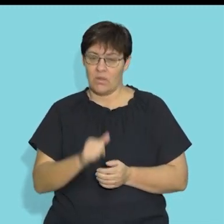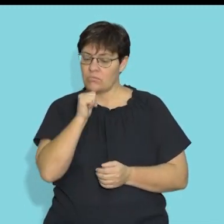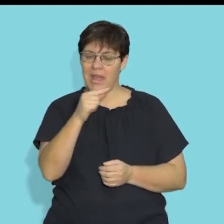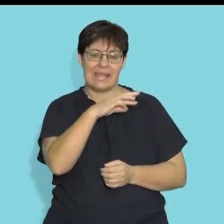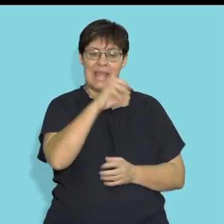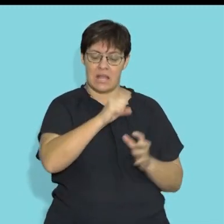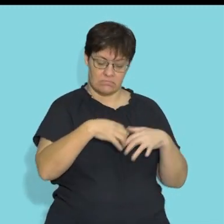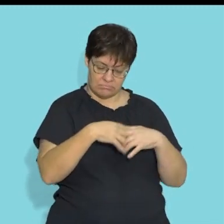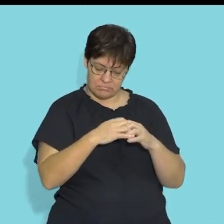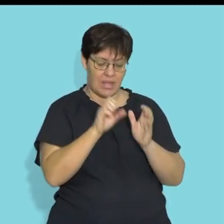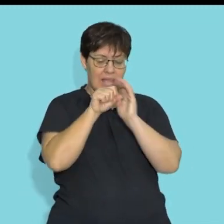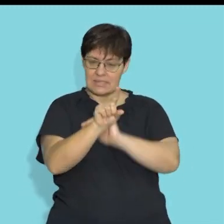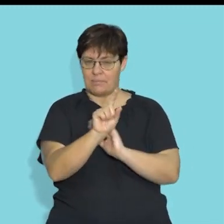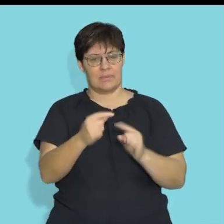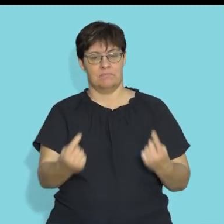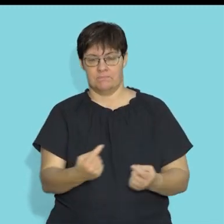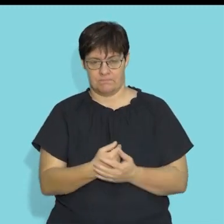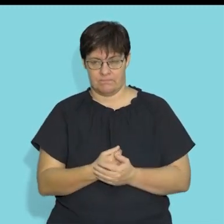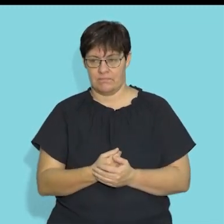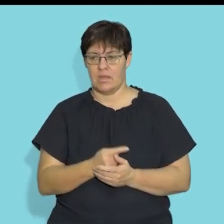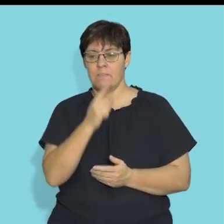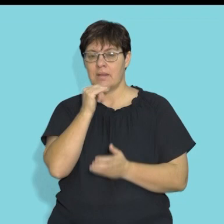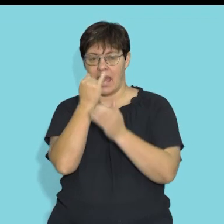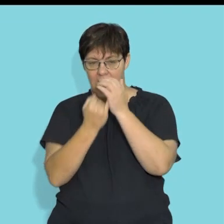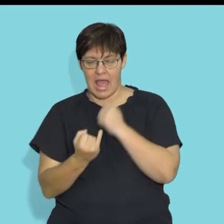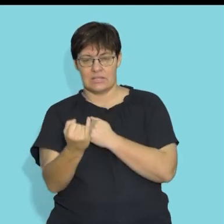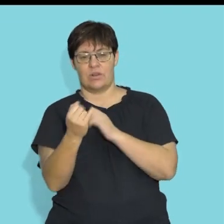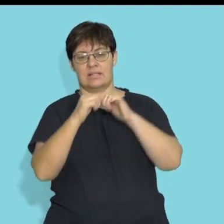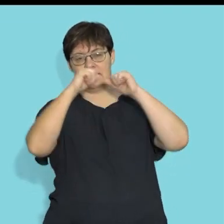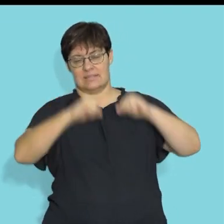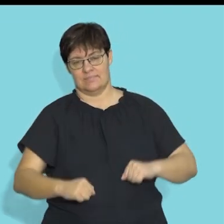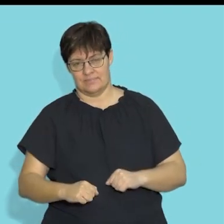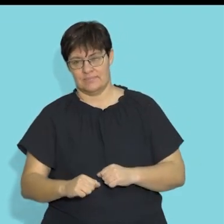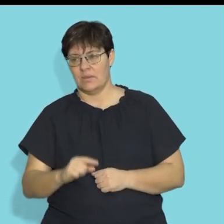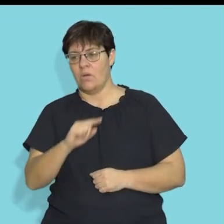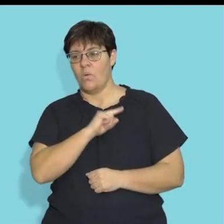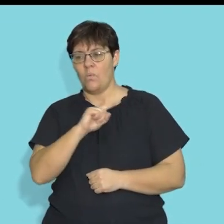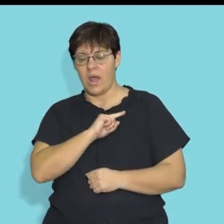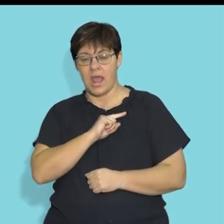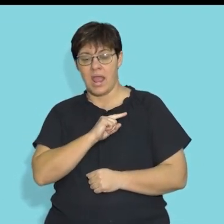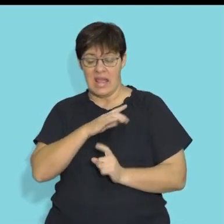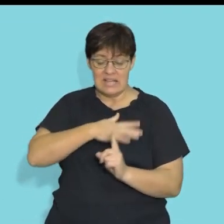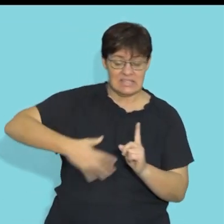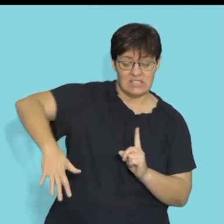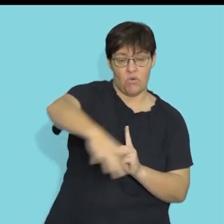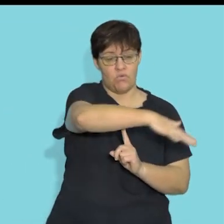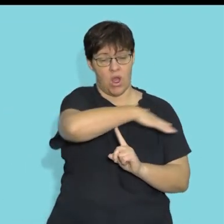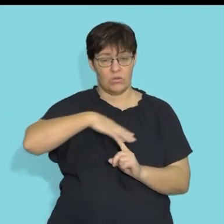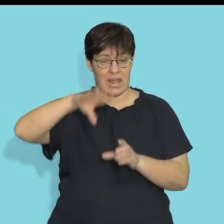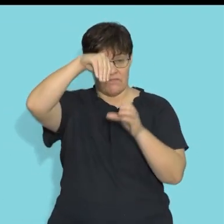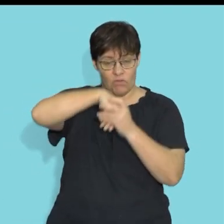there's a gas that's forming, it's said to be an isolated system because it's not in contact